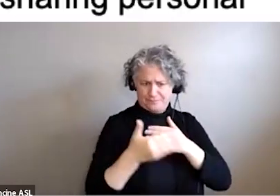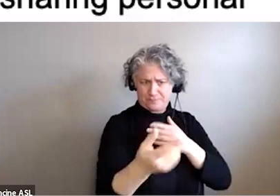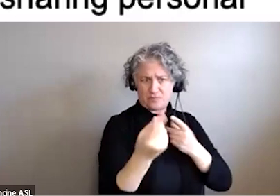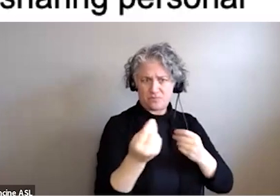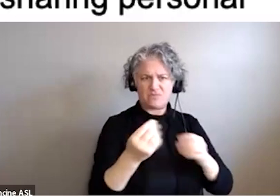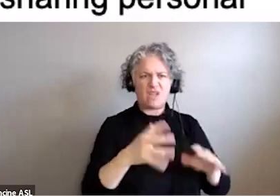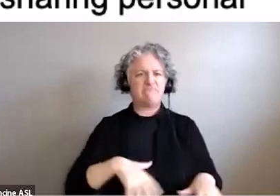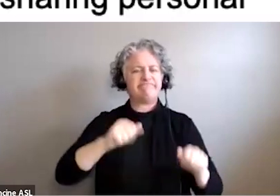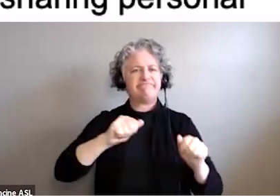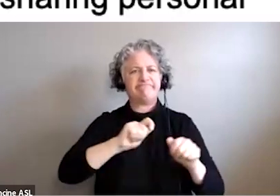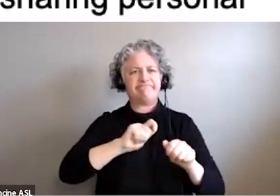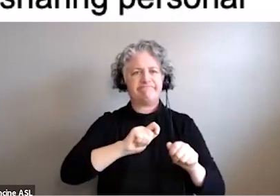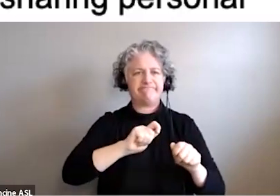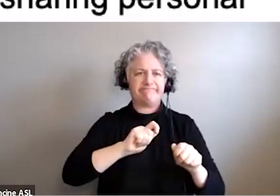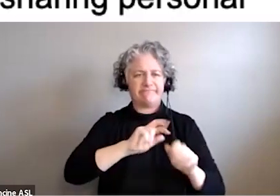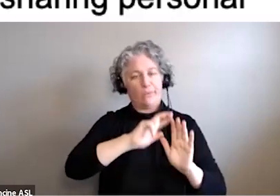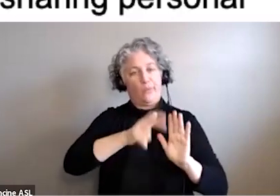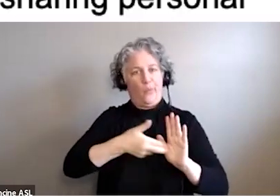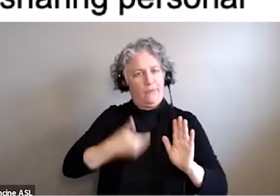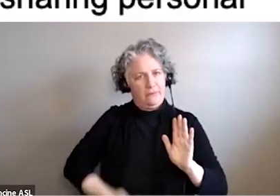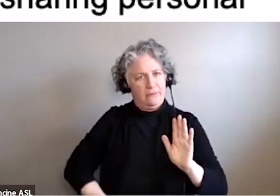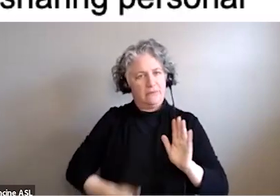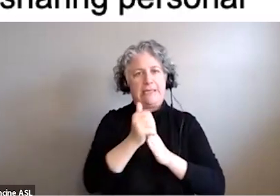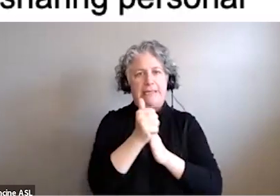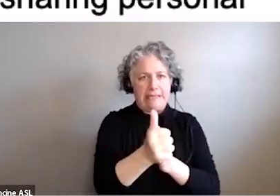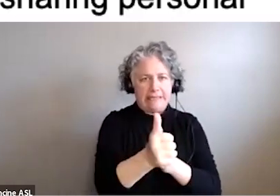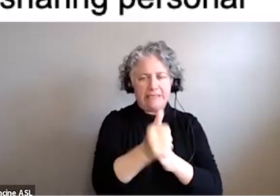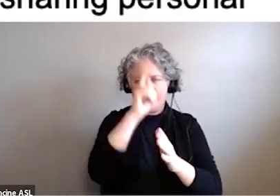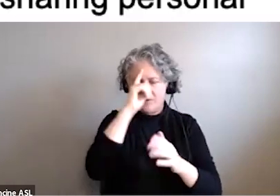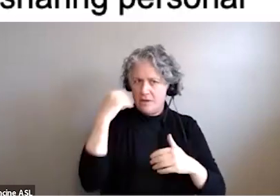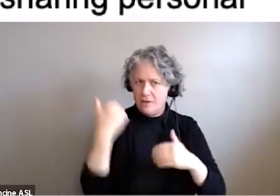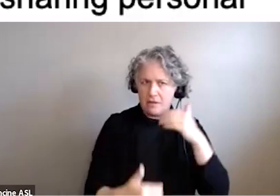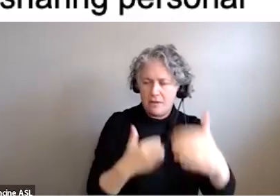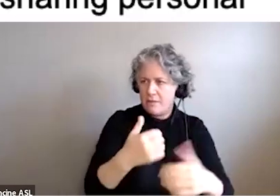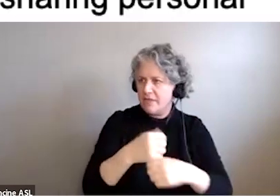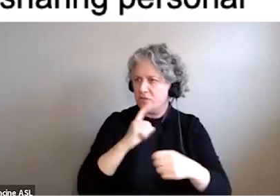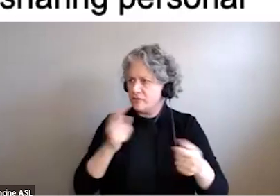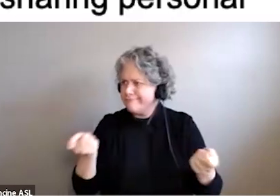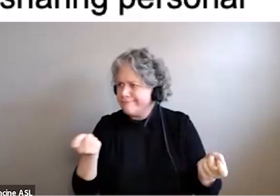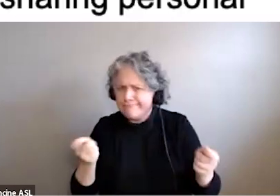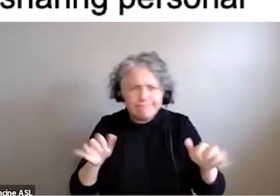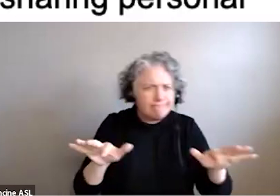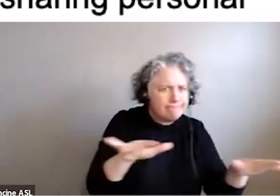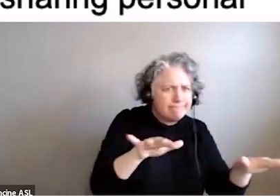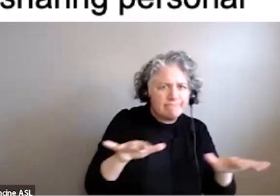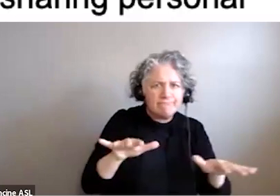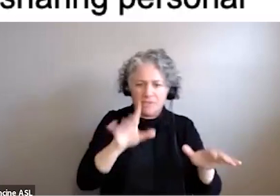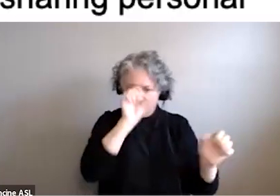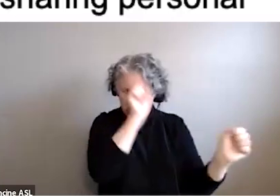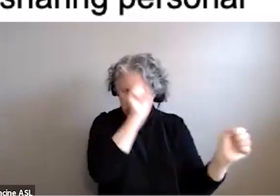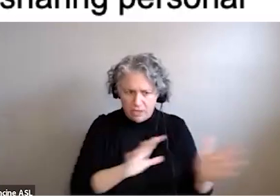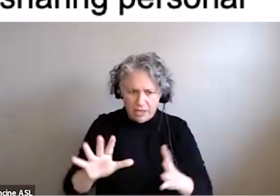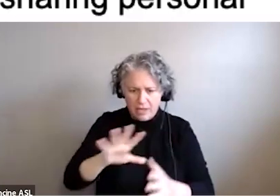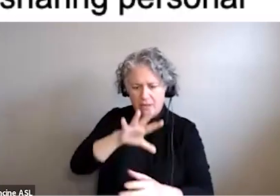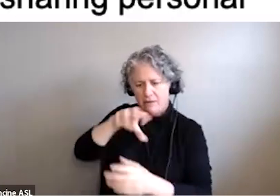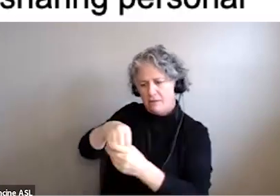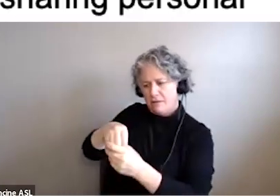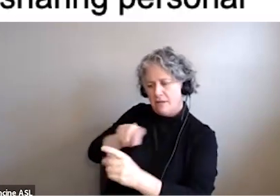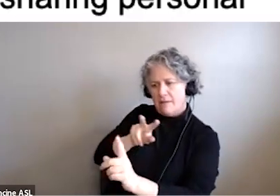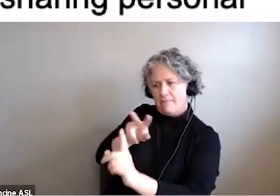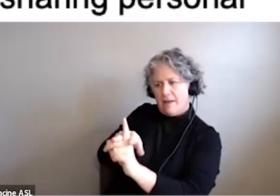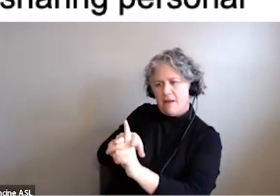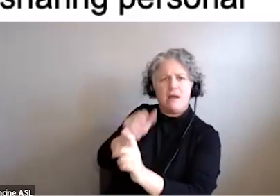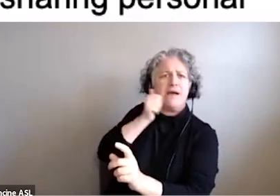to drive this commitment forward and to ensure that our strategies translated into everyday actions.